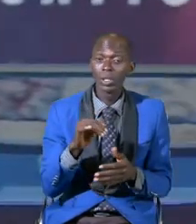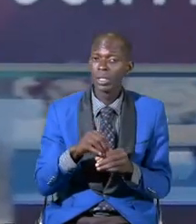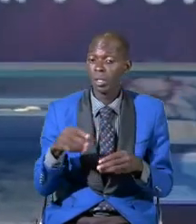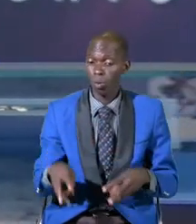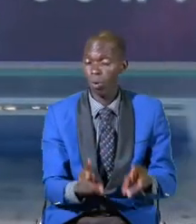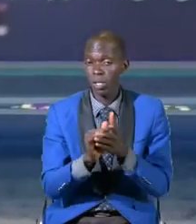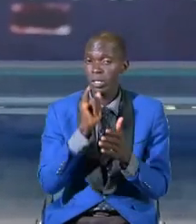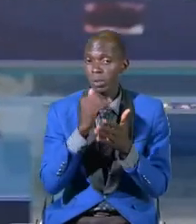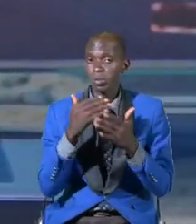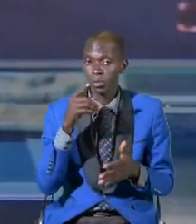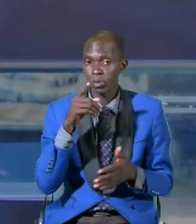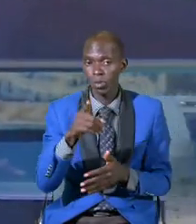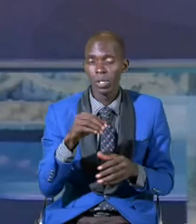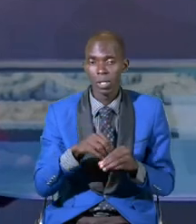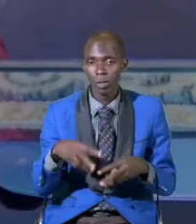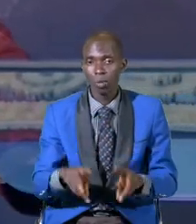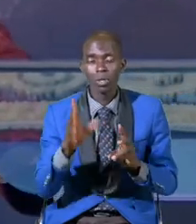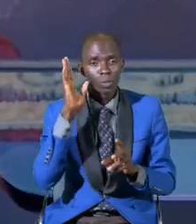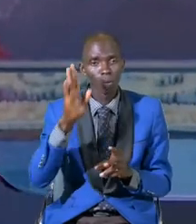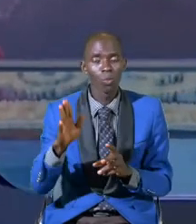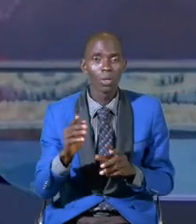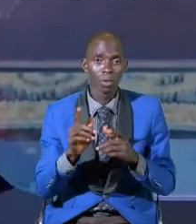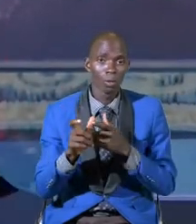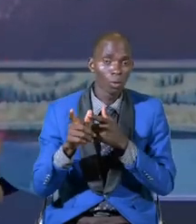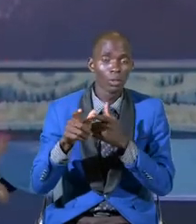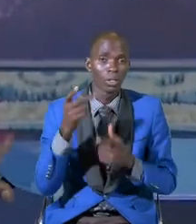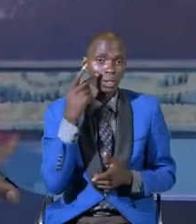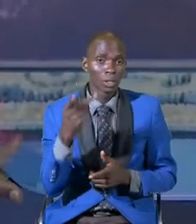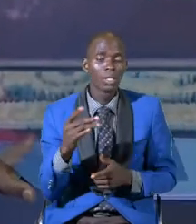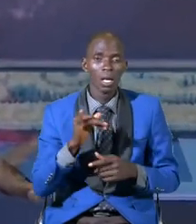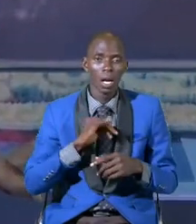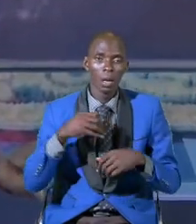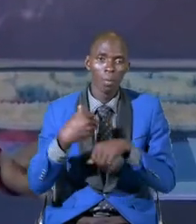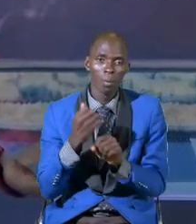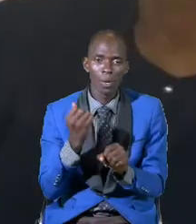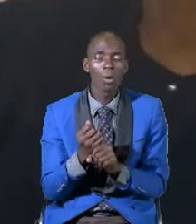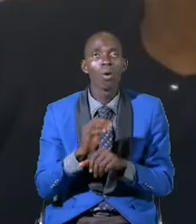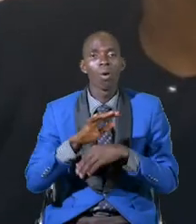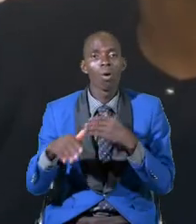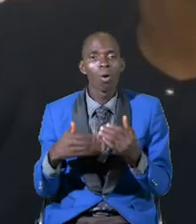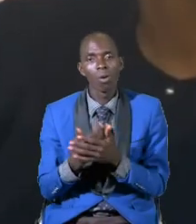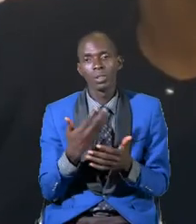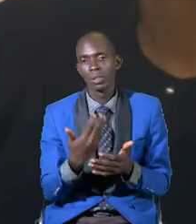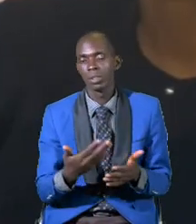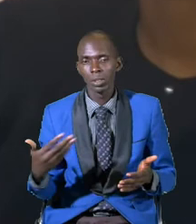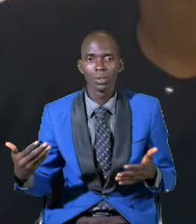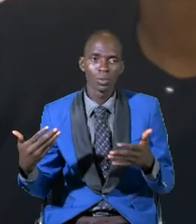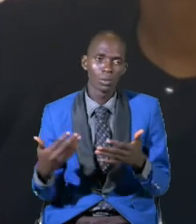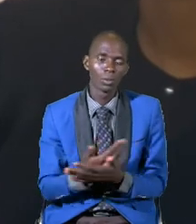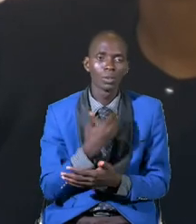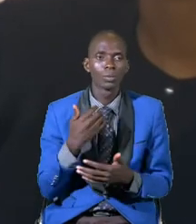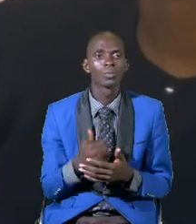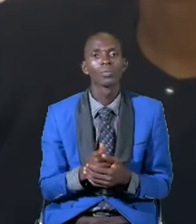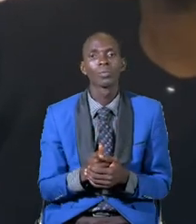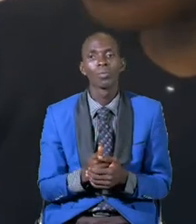run, behold, I make all things, tell me somebody, new. All things new.